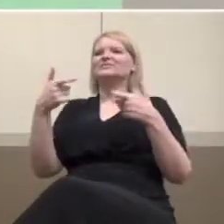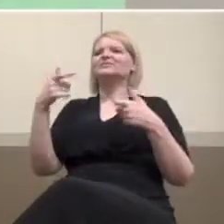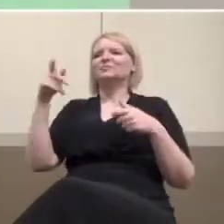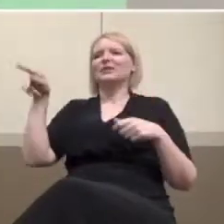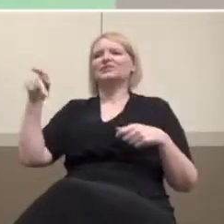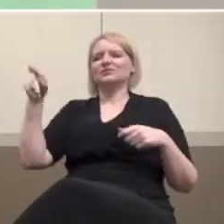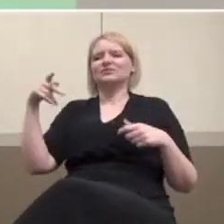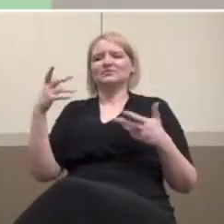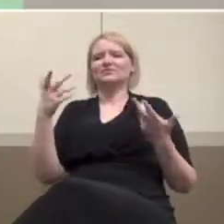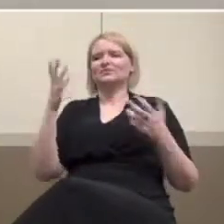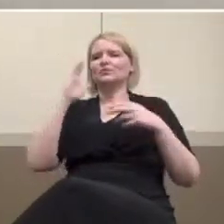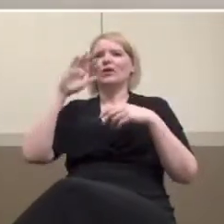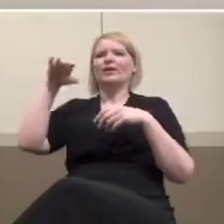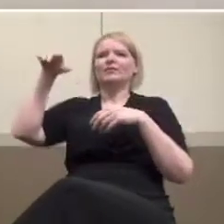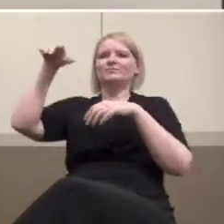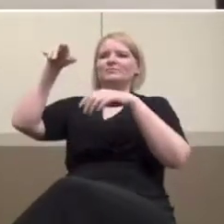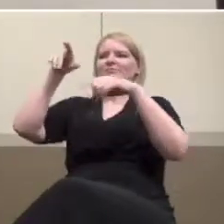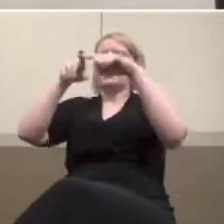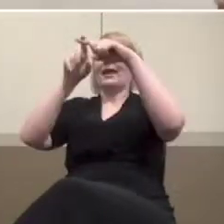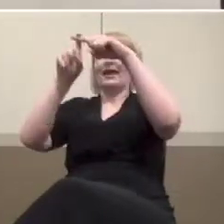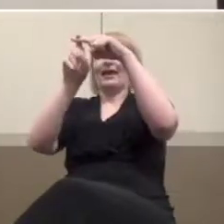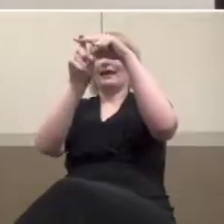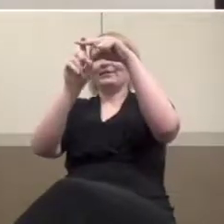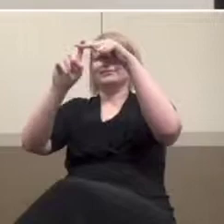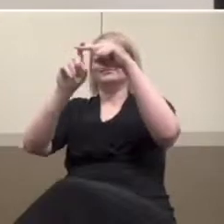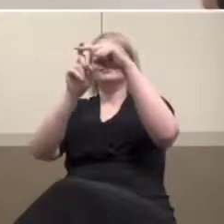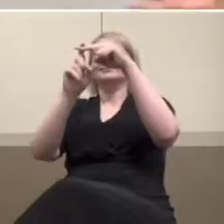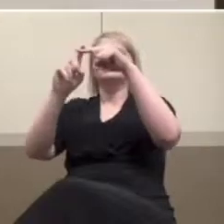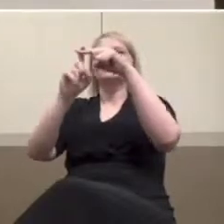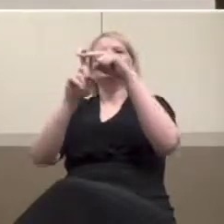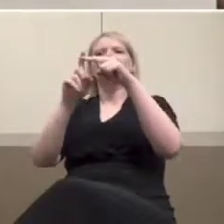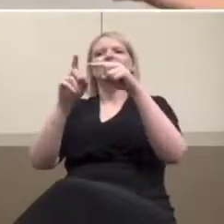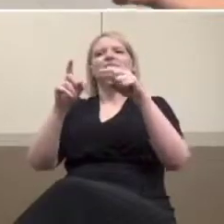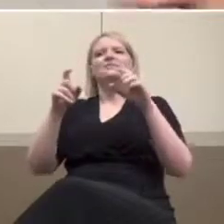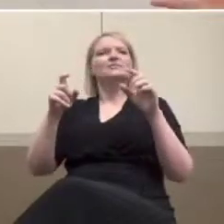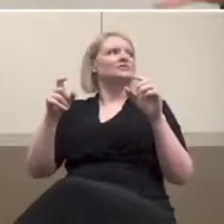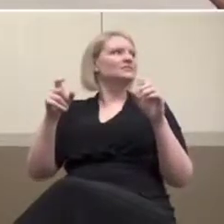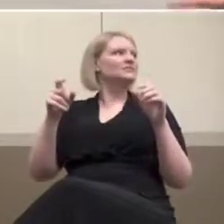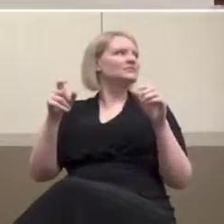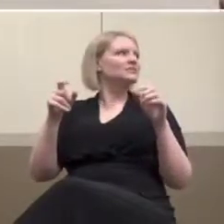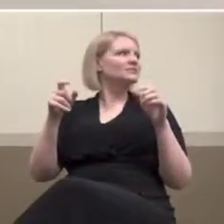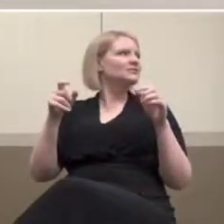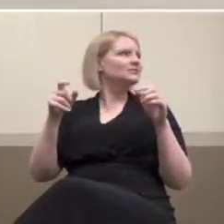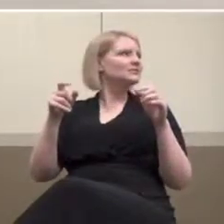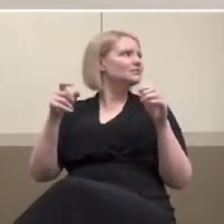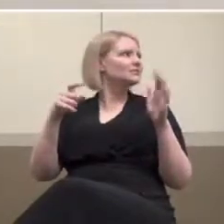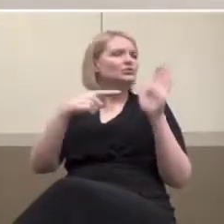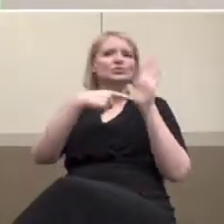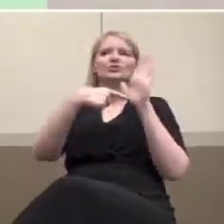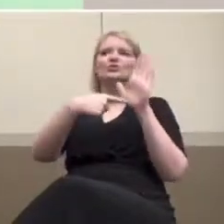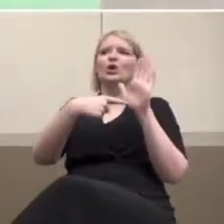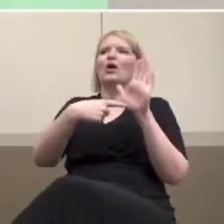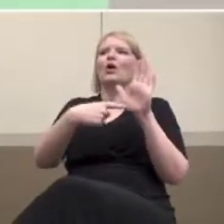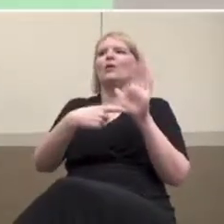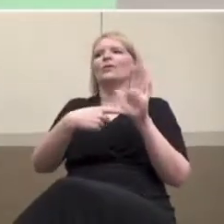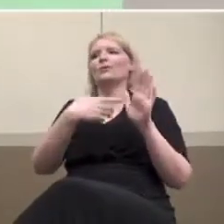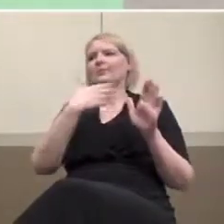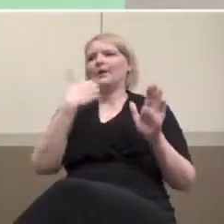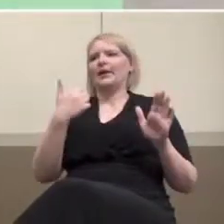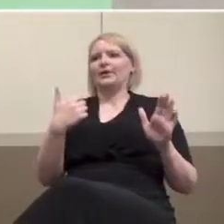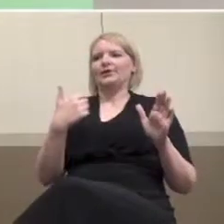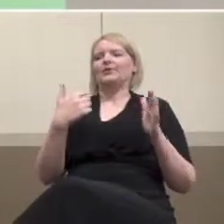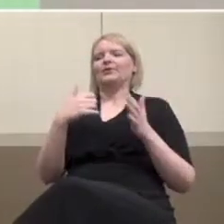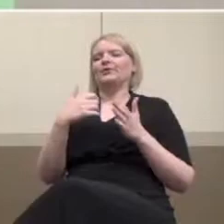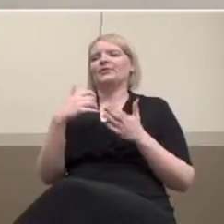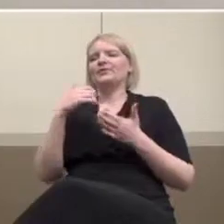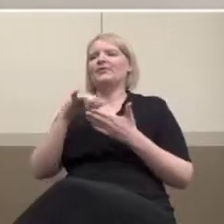hang there, and you could use it like as a, if you're trying to have this paper up here, you want to show them what it is, or to have that there. So that could just